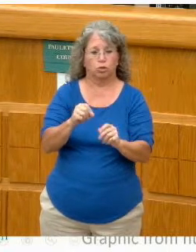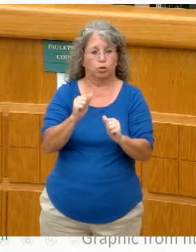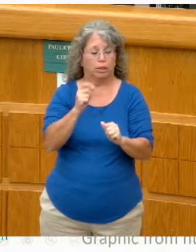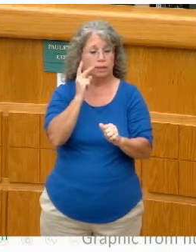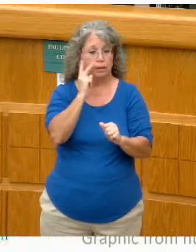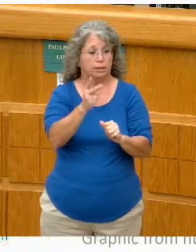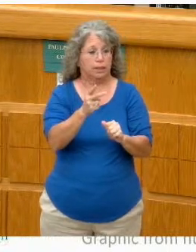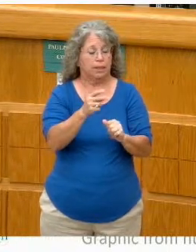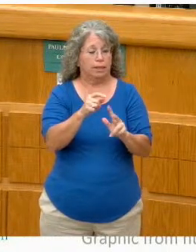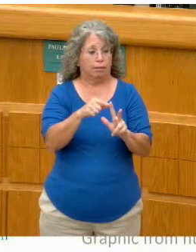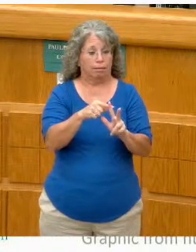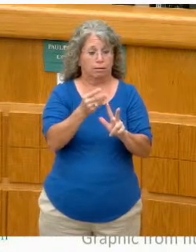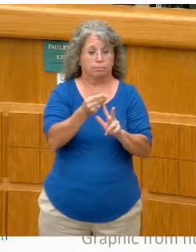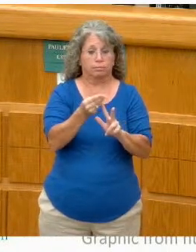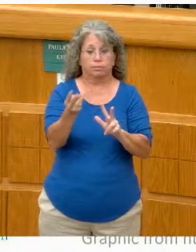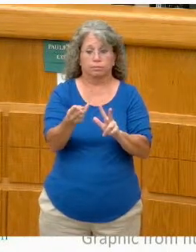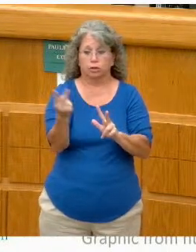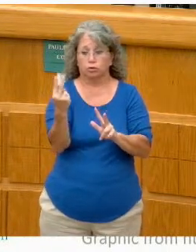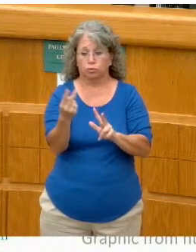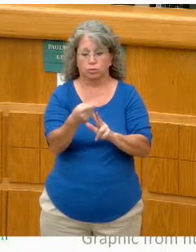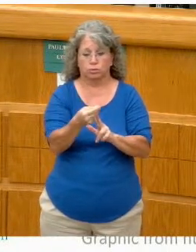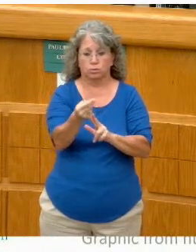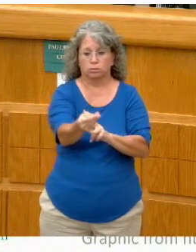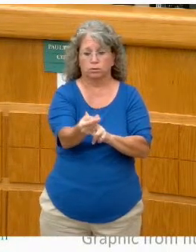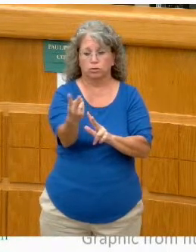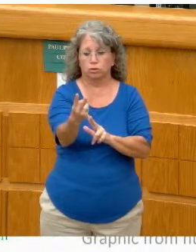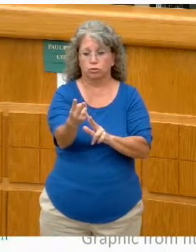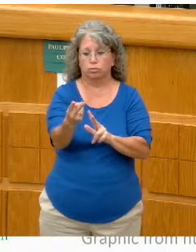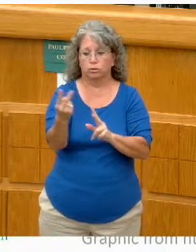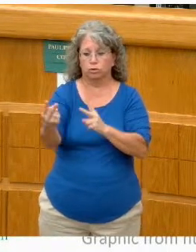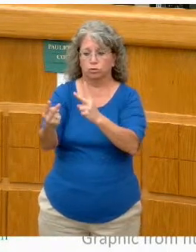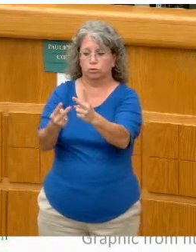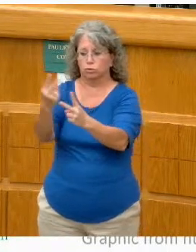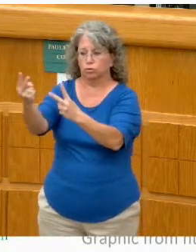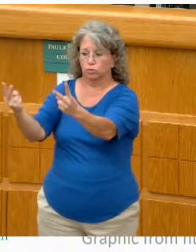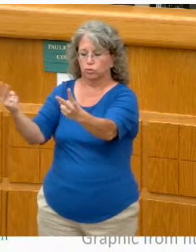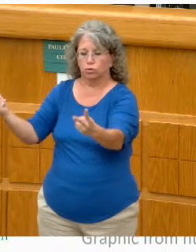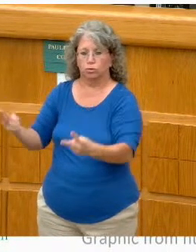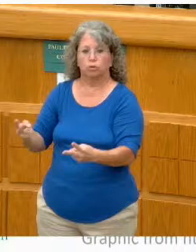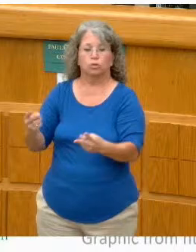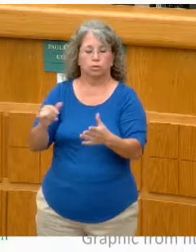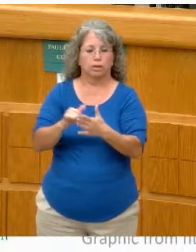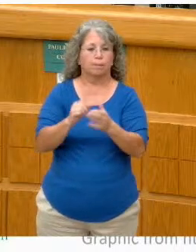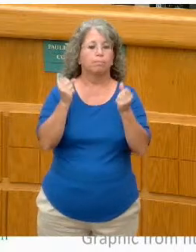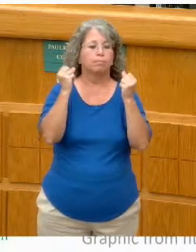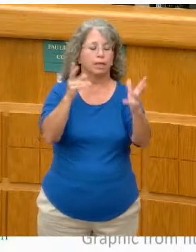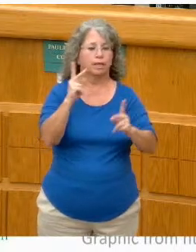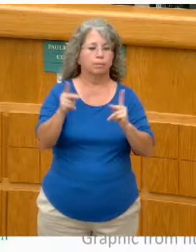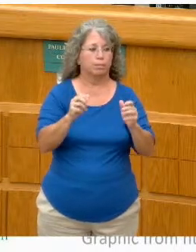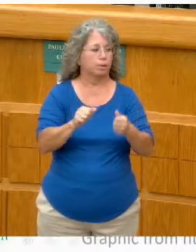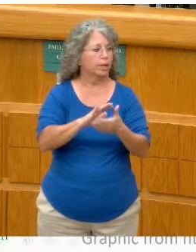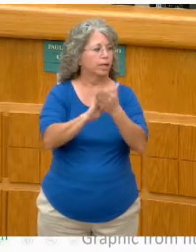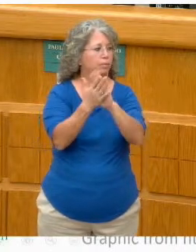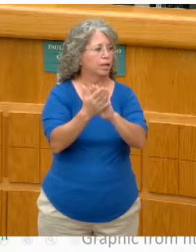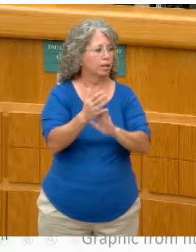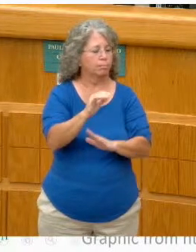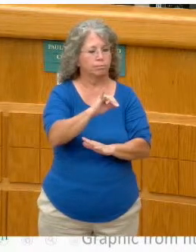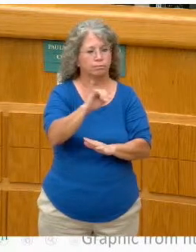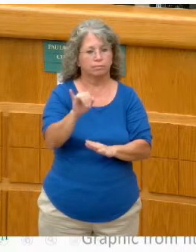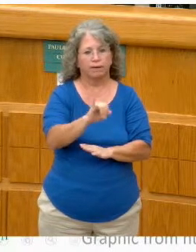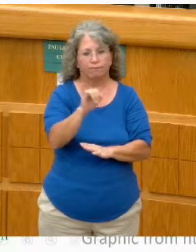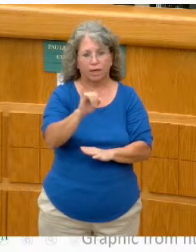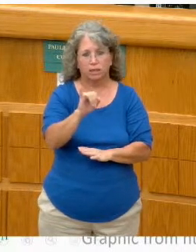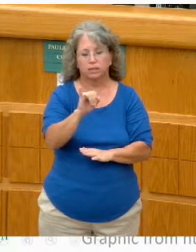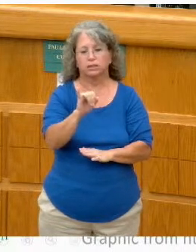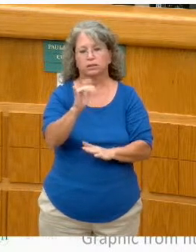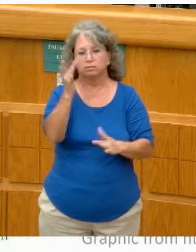generations of passing on the virus time after time that you end up with a lot of people being infected, and that's why COVID-19 is so hard